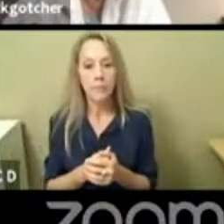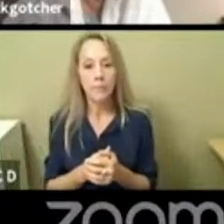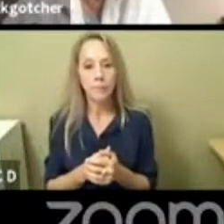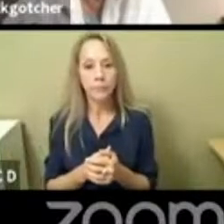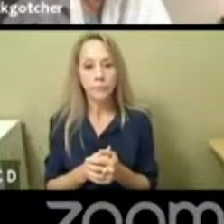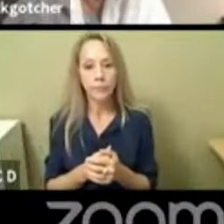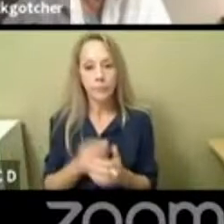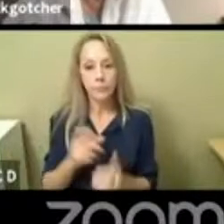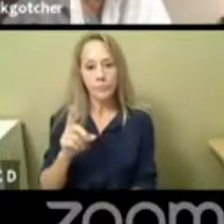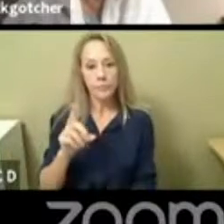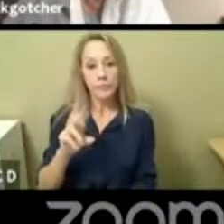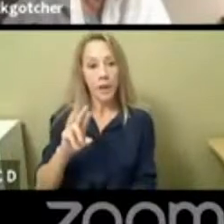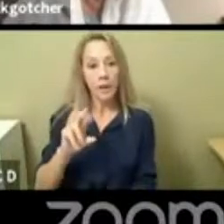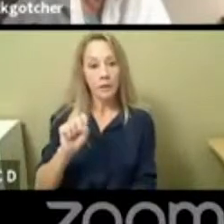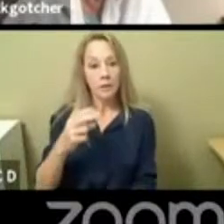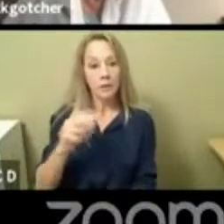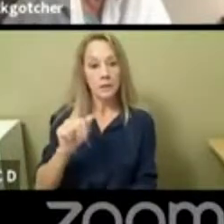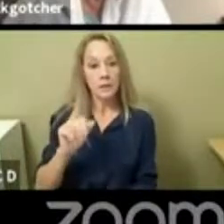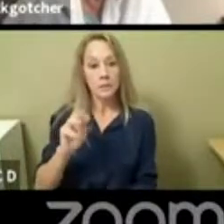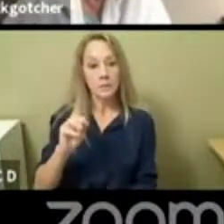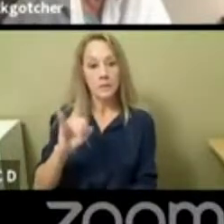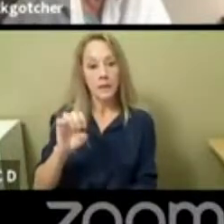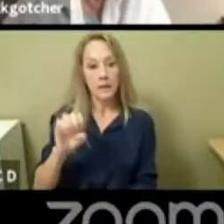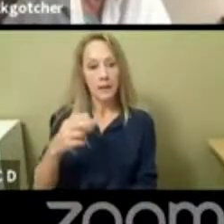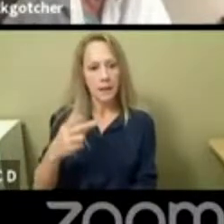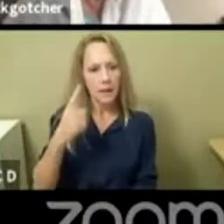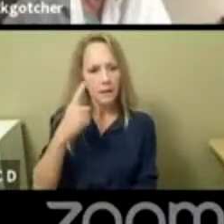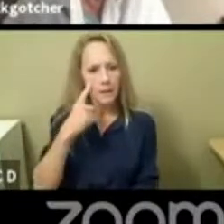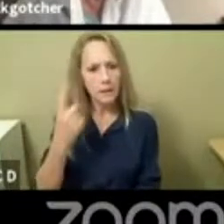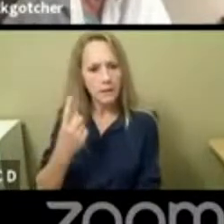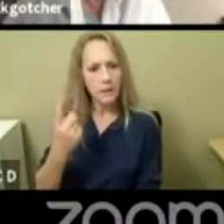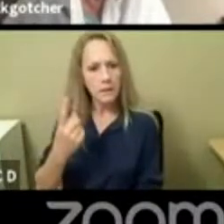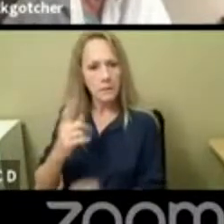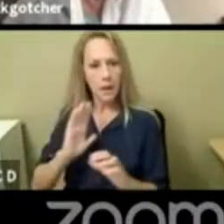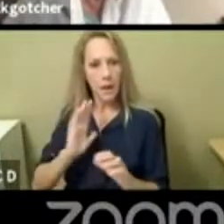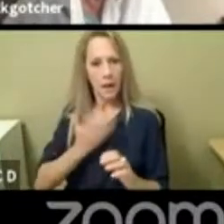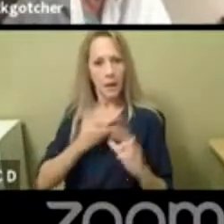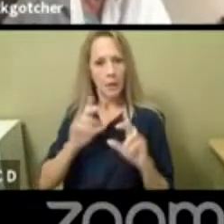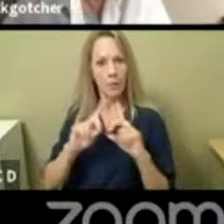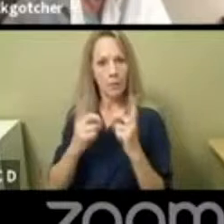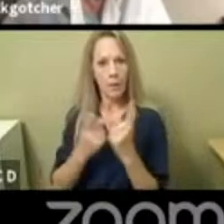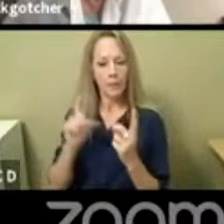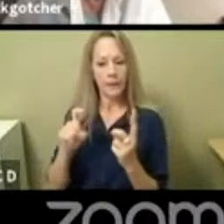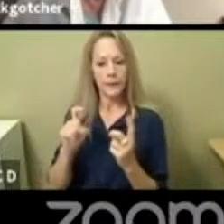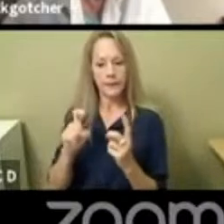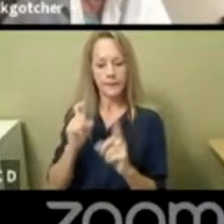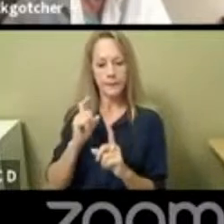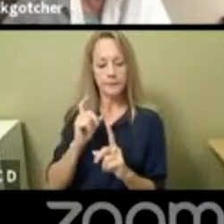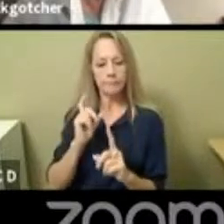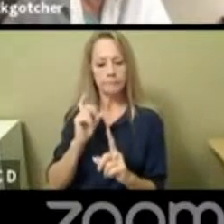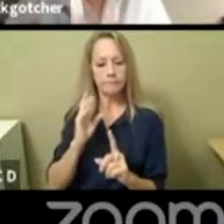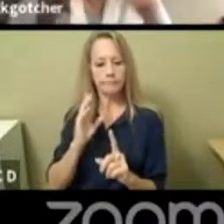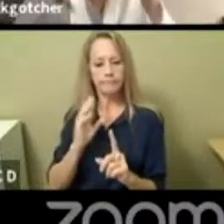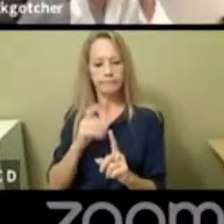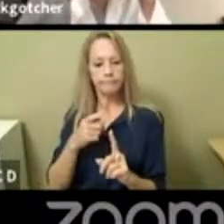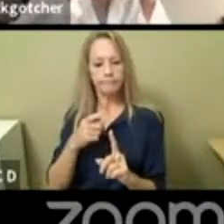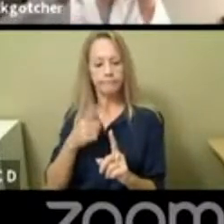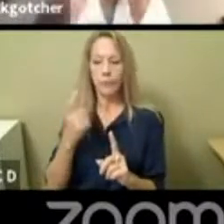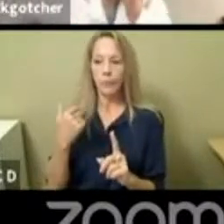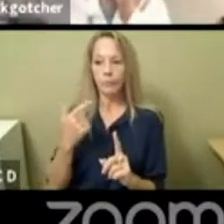Shami, I do think that somebody besides the health department needs to carry the message, because people are kind of tired of hearing that